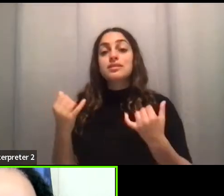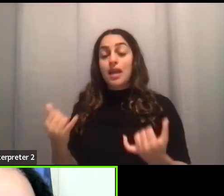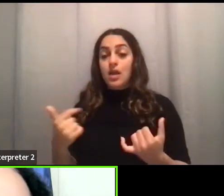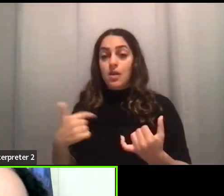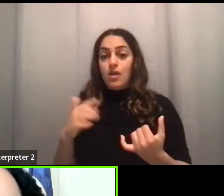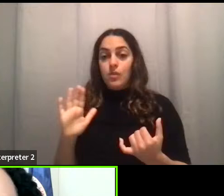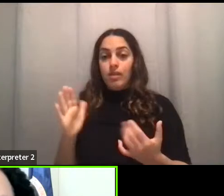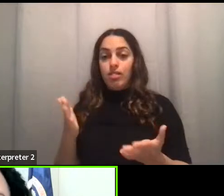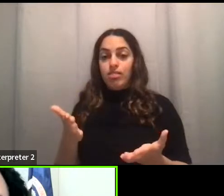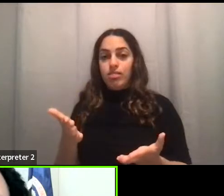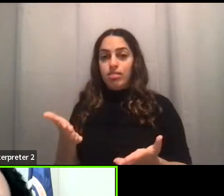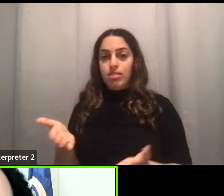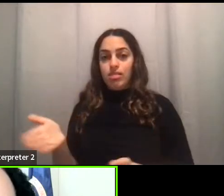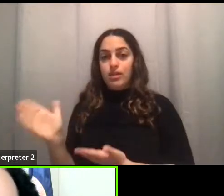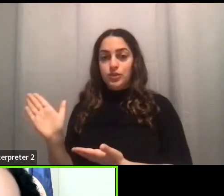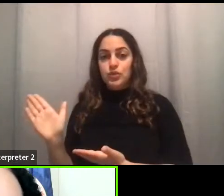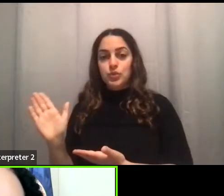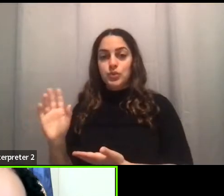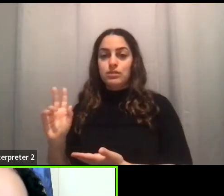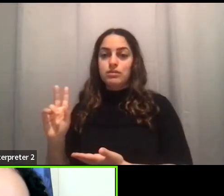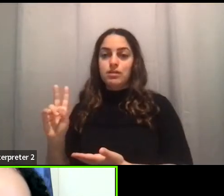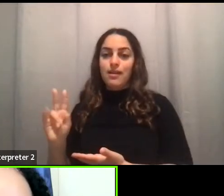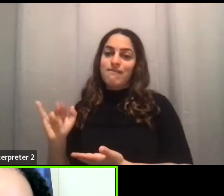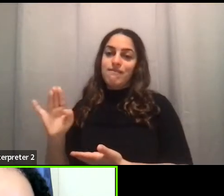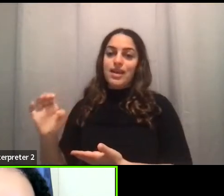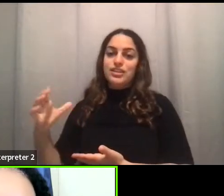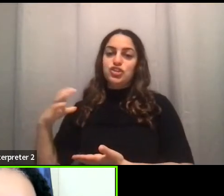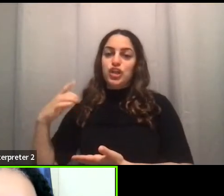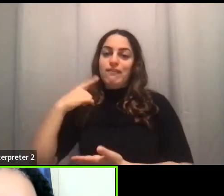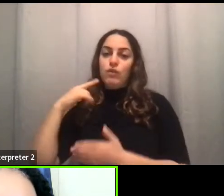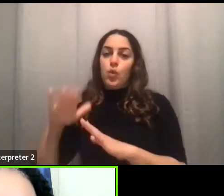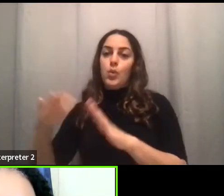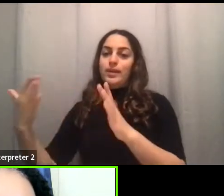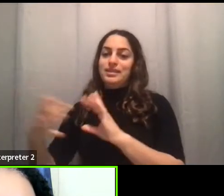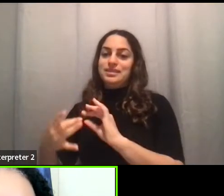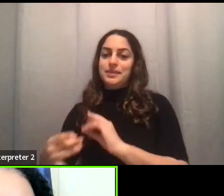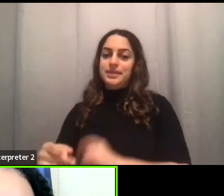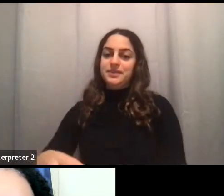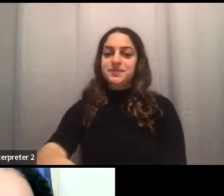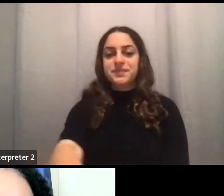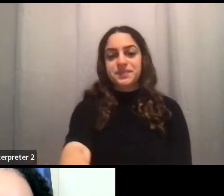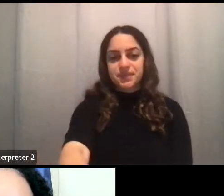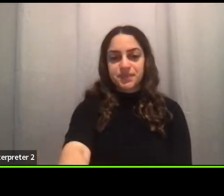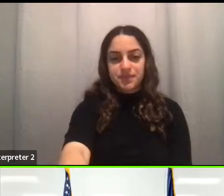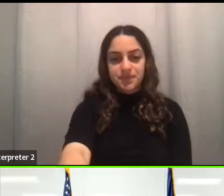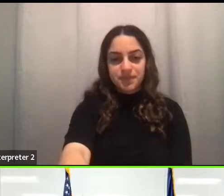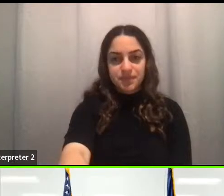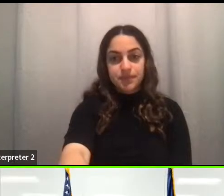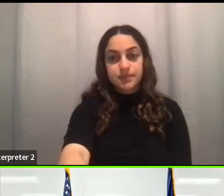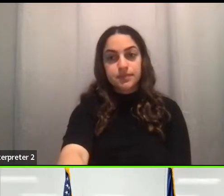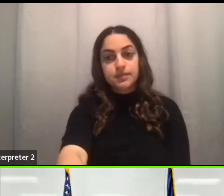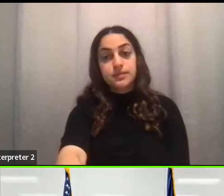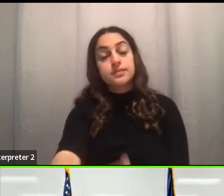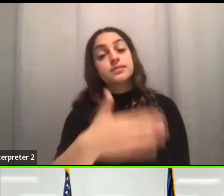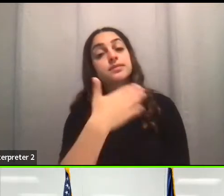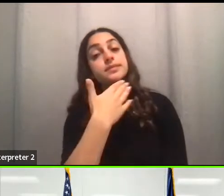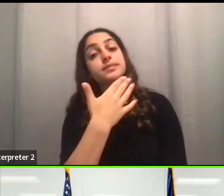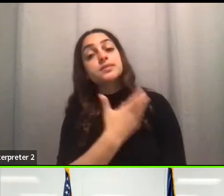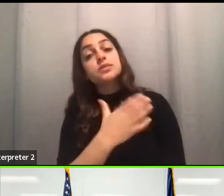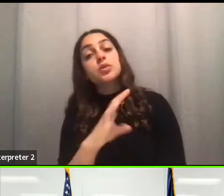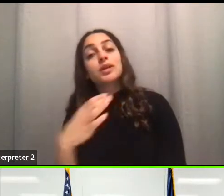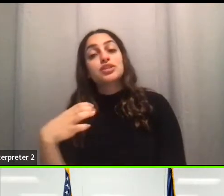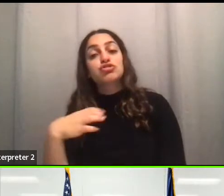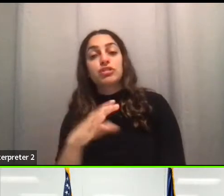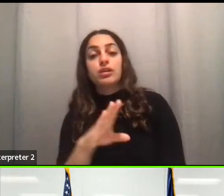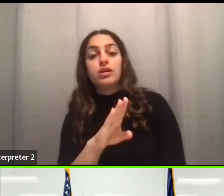to the vice chair for an opening statement well thank you so much chair burrows